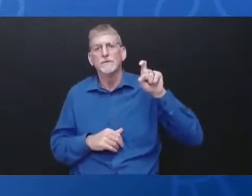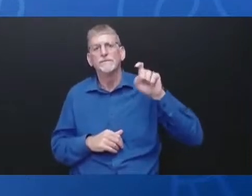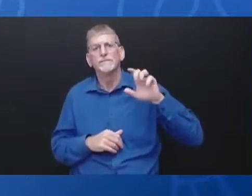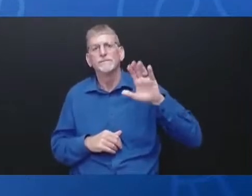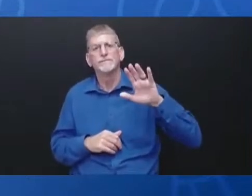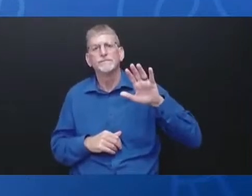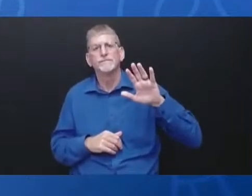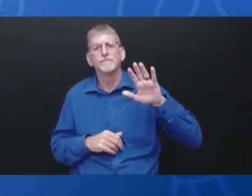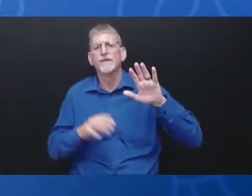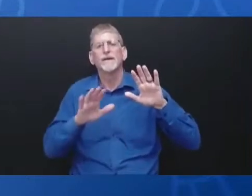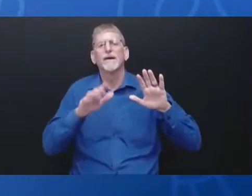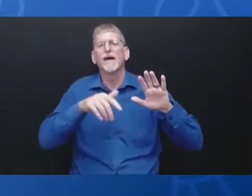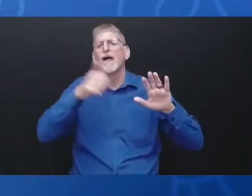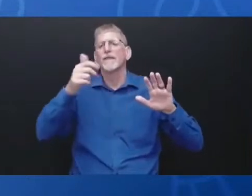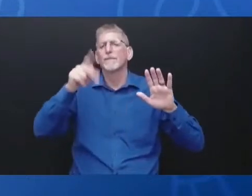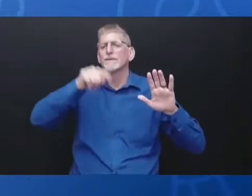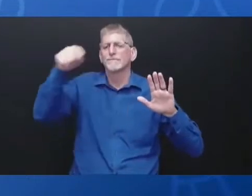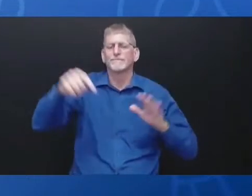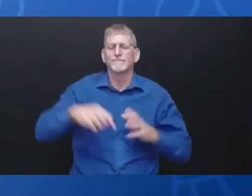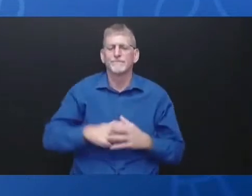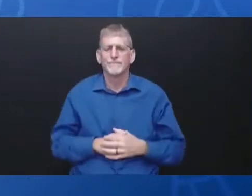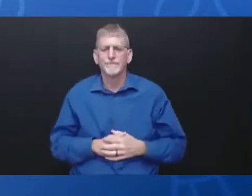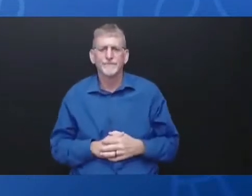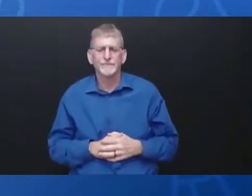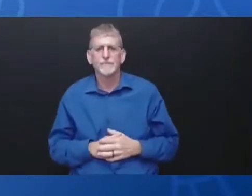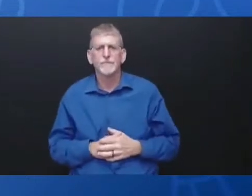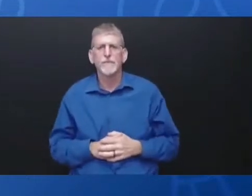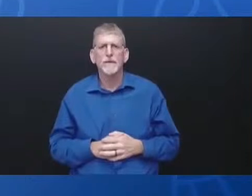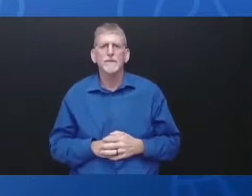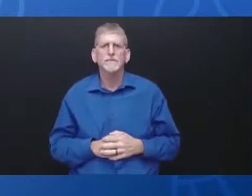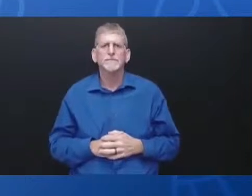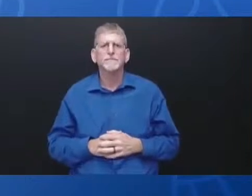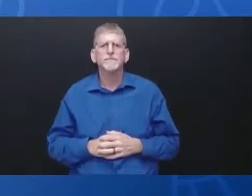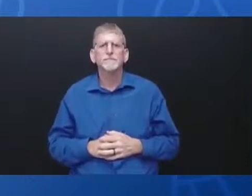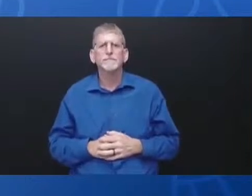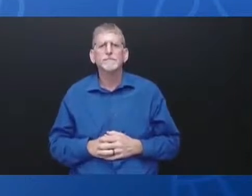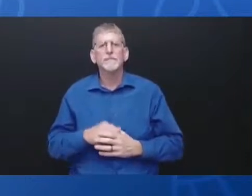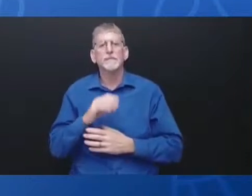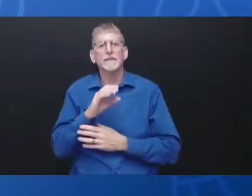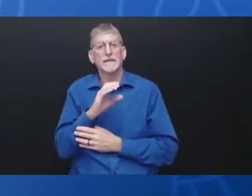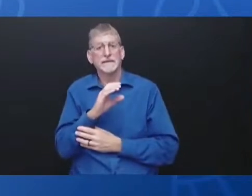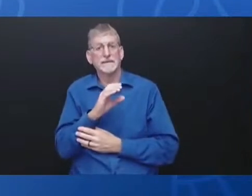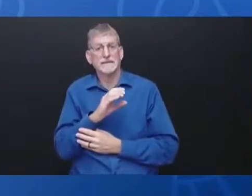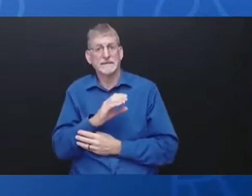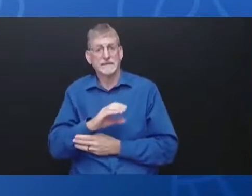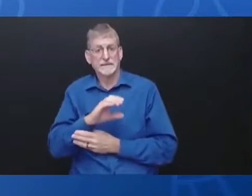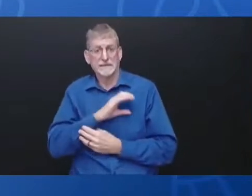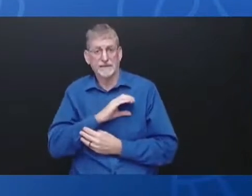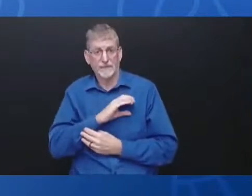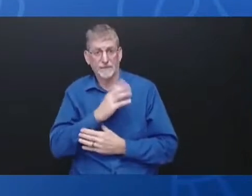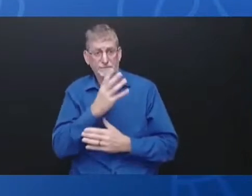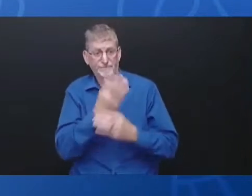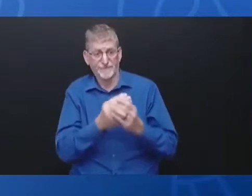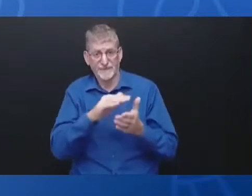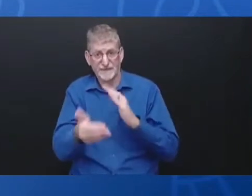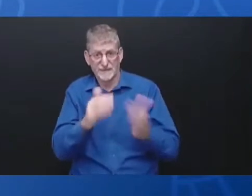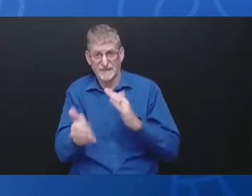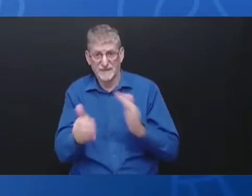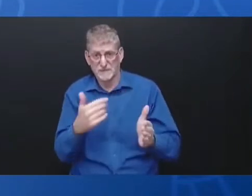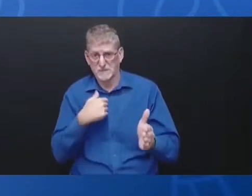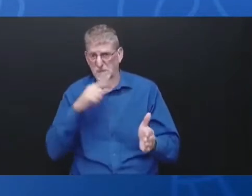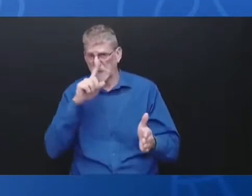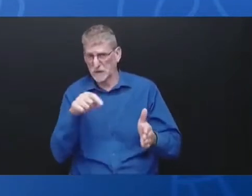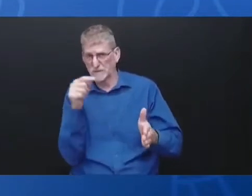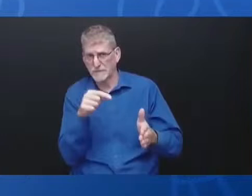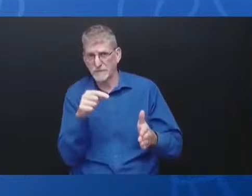know there have been reports of several. What's your assessment on that? On civilian casualties? Well, you know, under